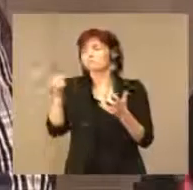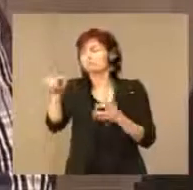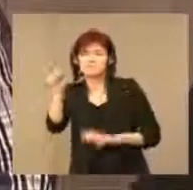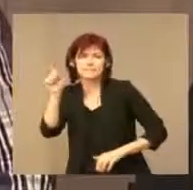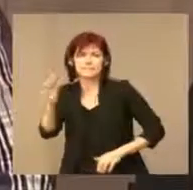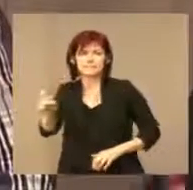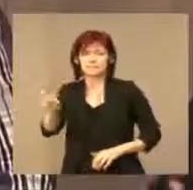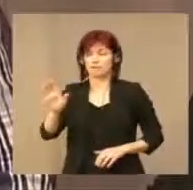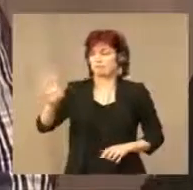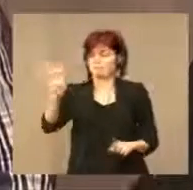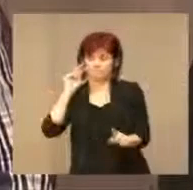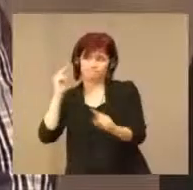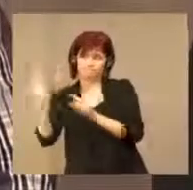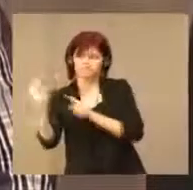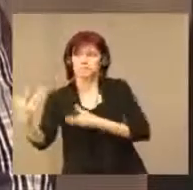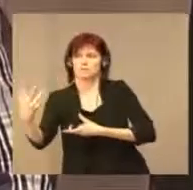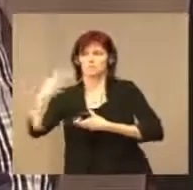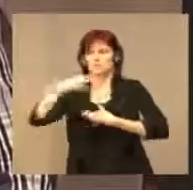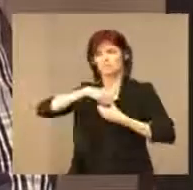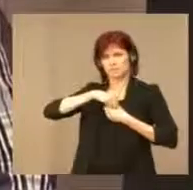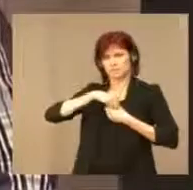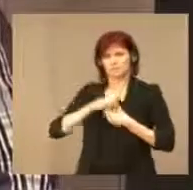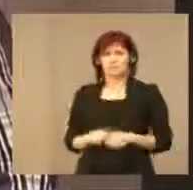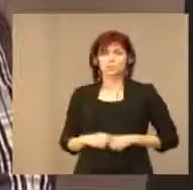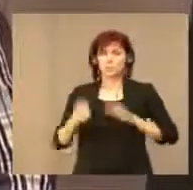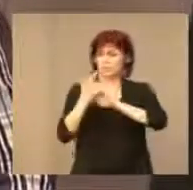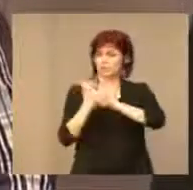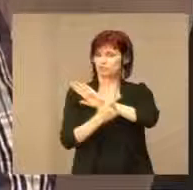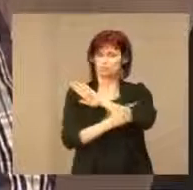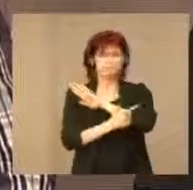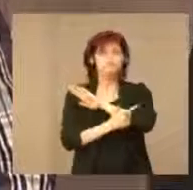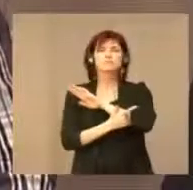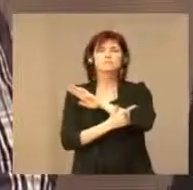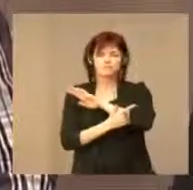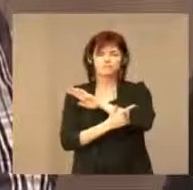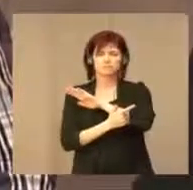that, I think the legislation has to be very, very